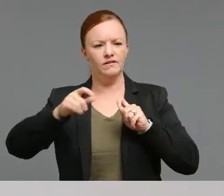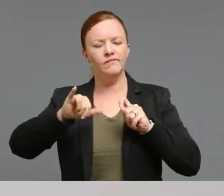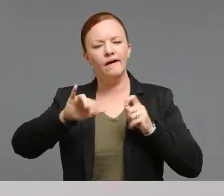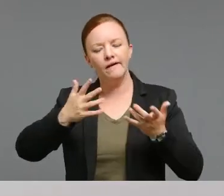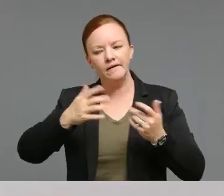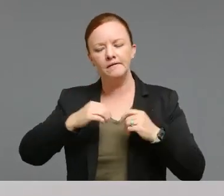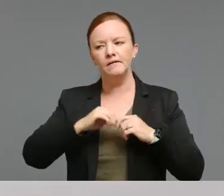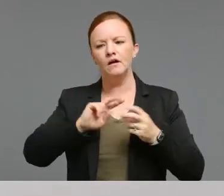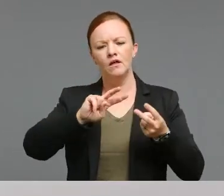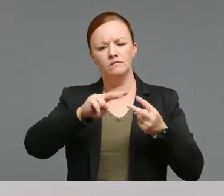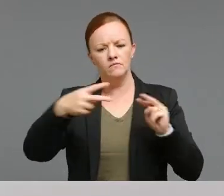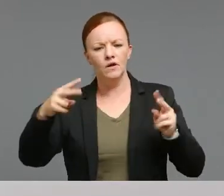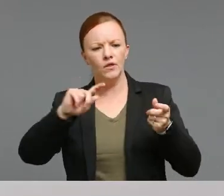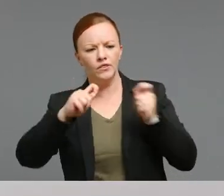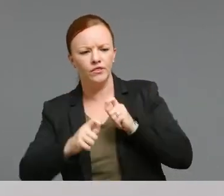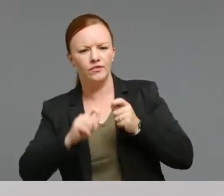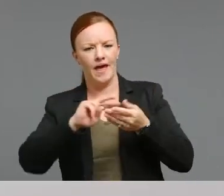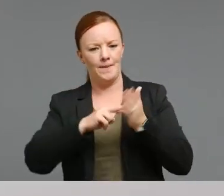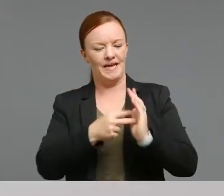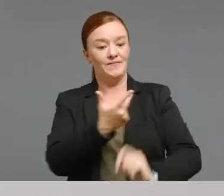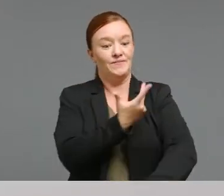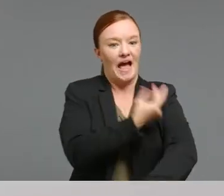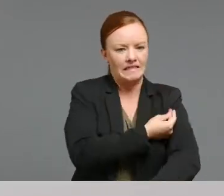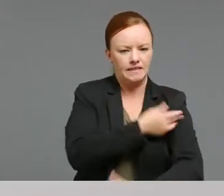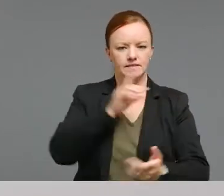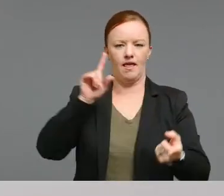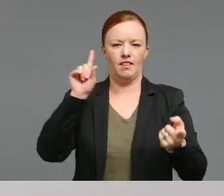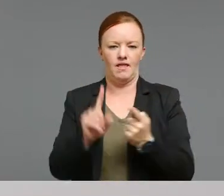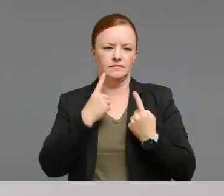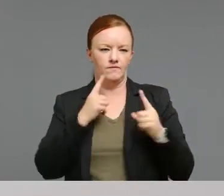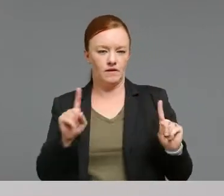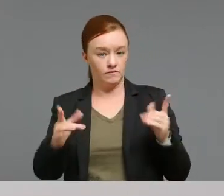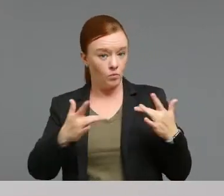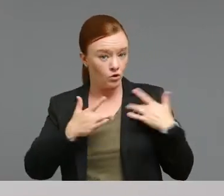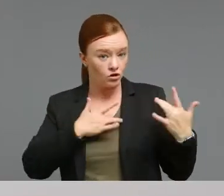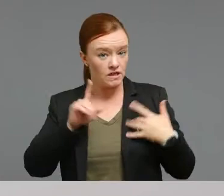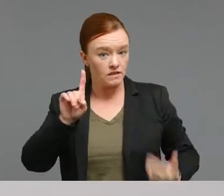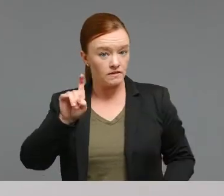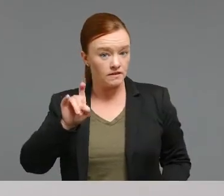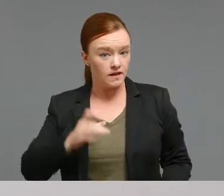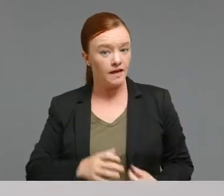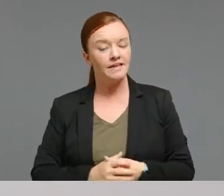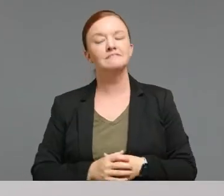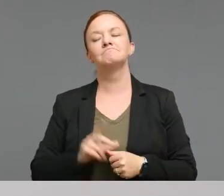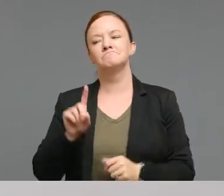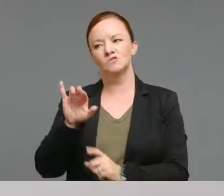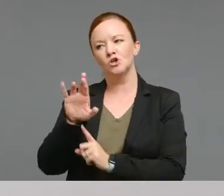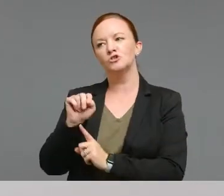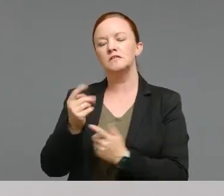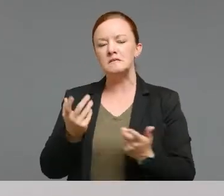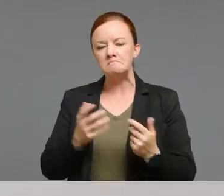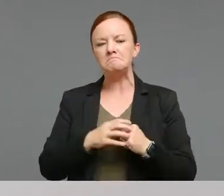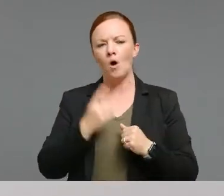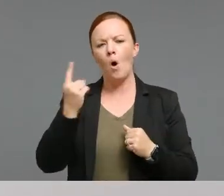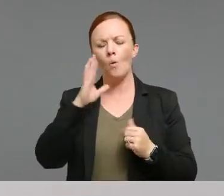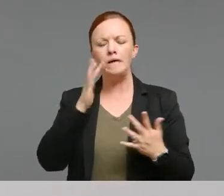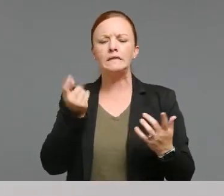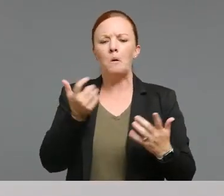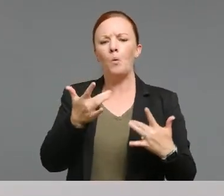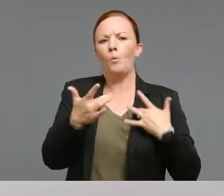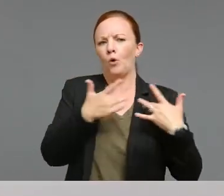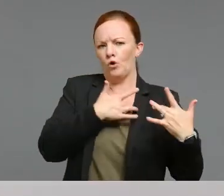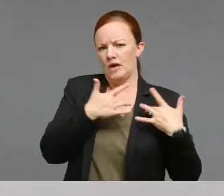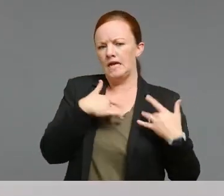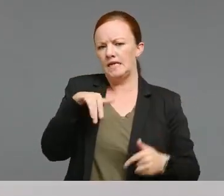are you about mutations that make the vaccines rather less effective? I think that that's always a worry. We know that viruses